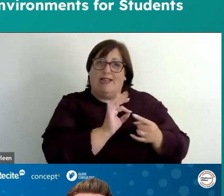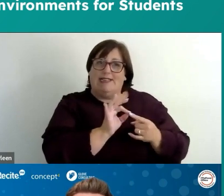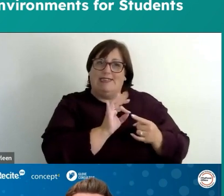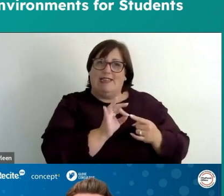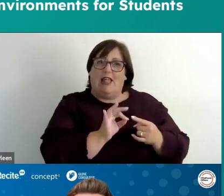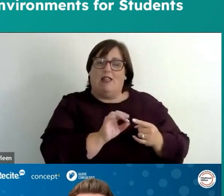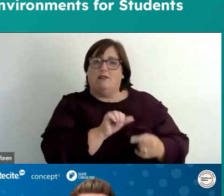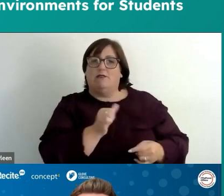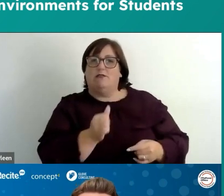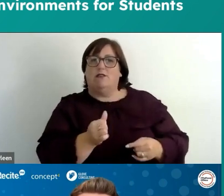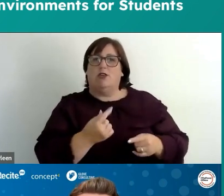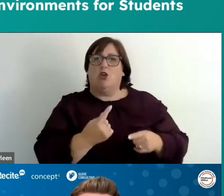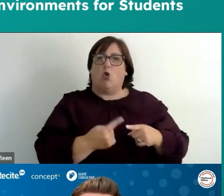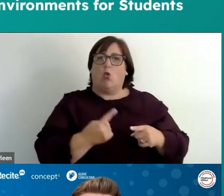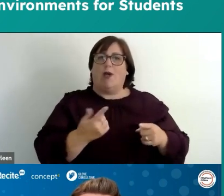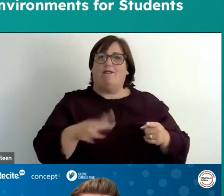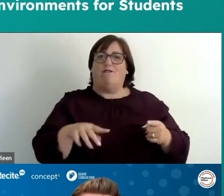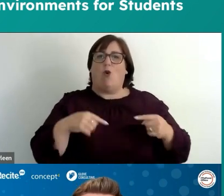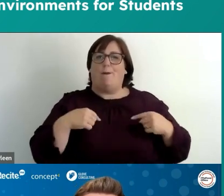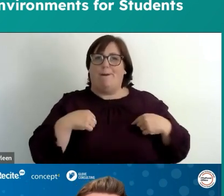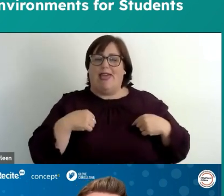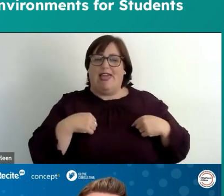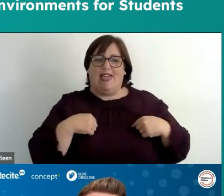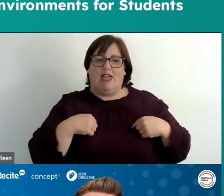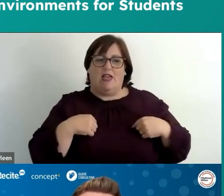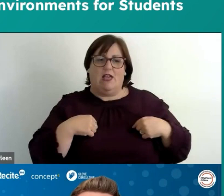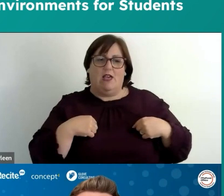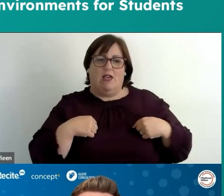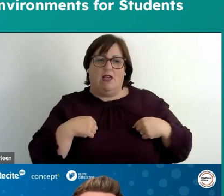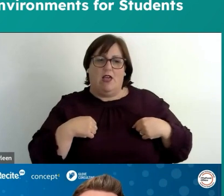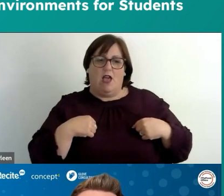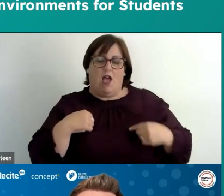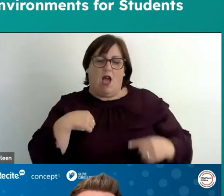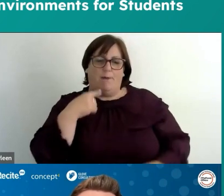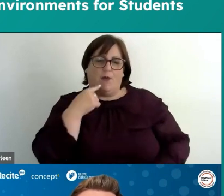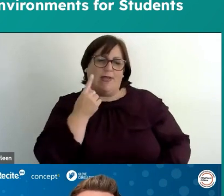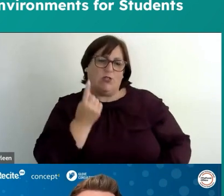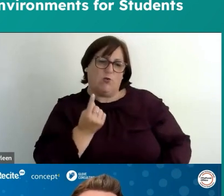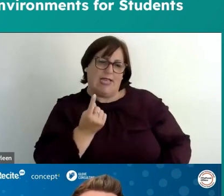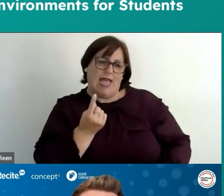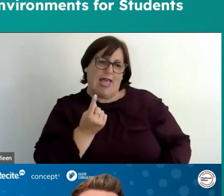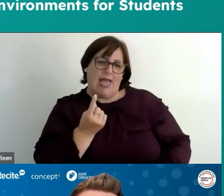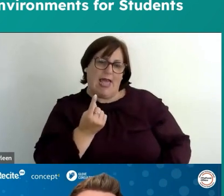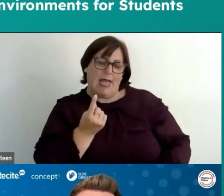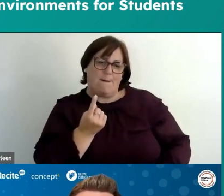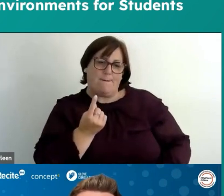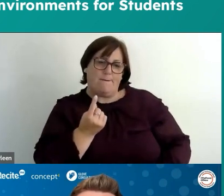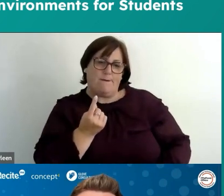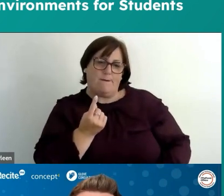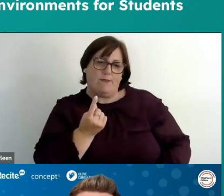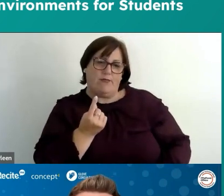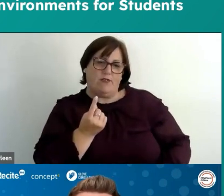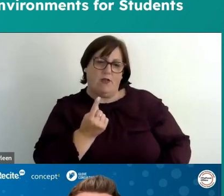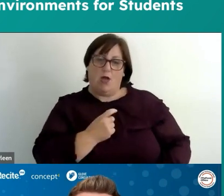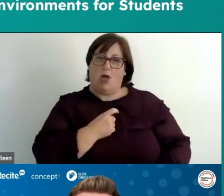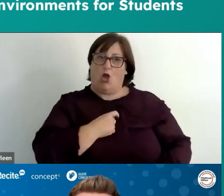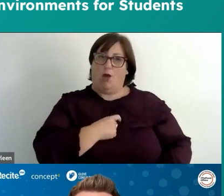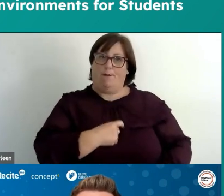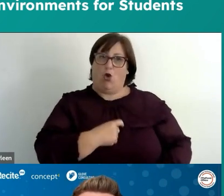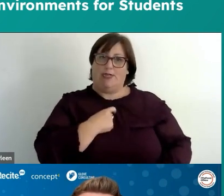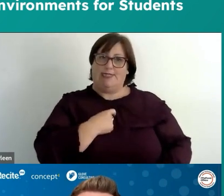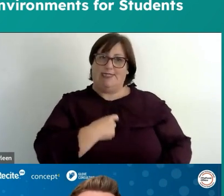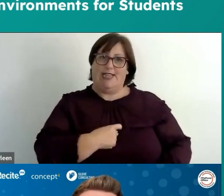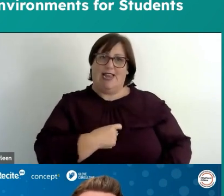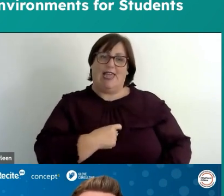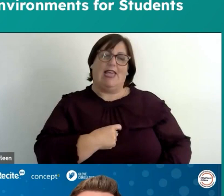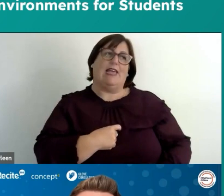me. I'm not going to say look at Recite Me. I'm going to say around about more of a personal sort of